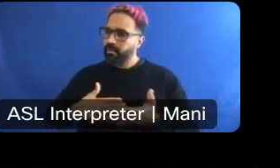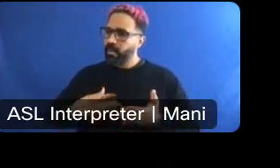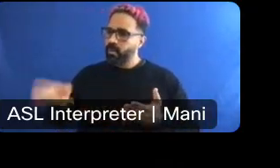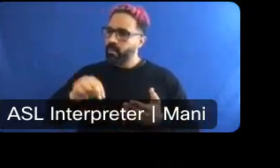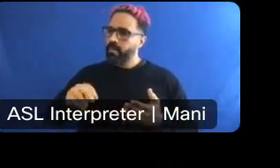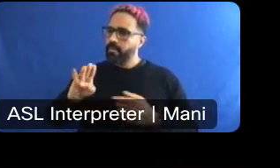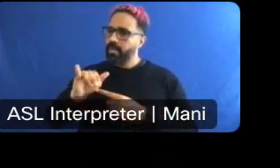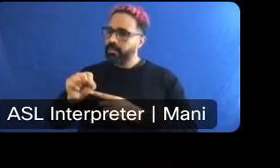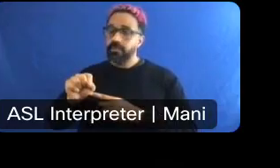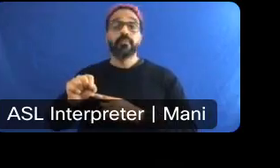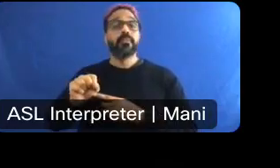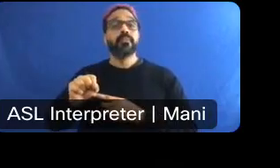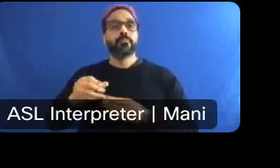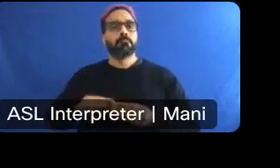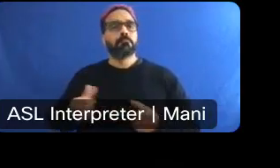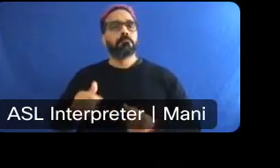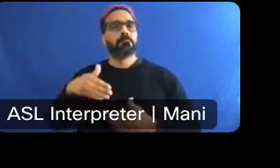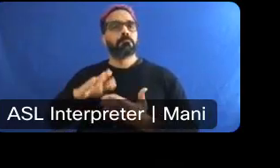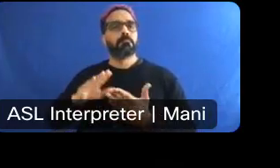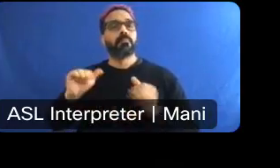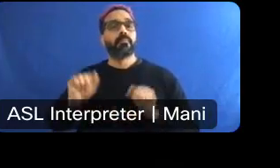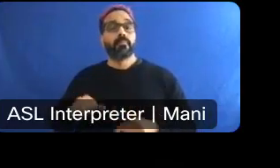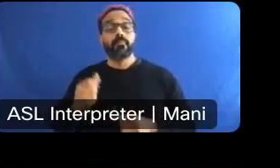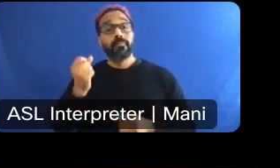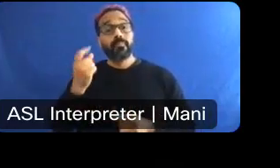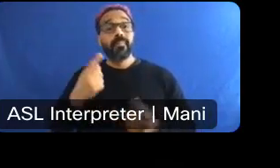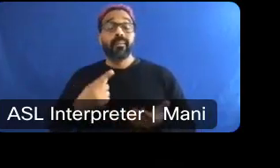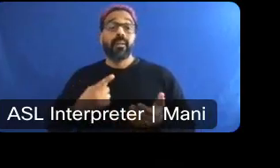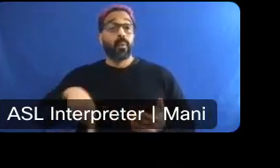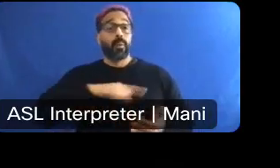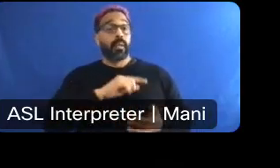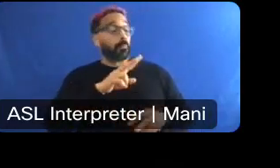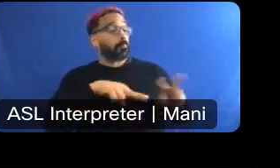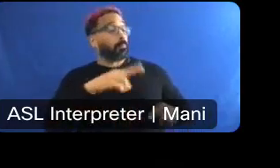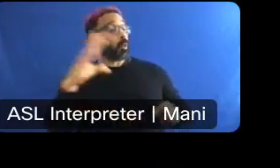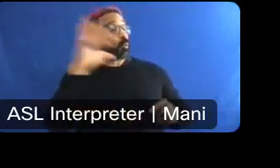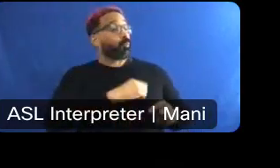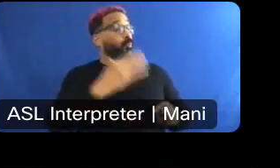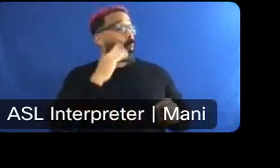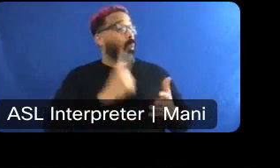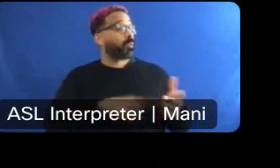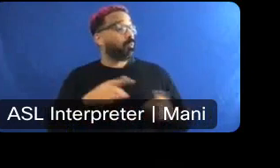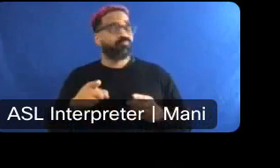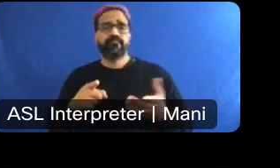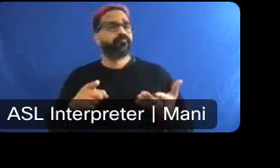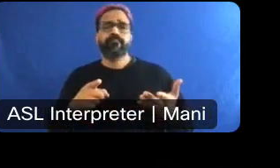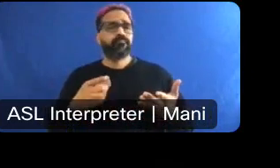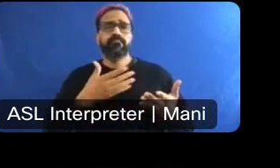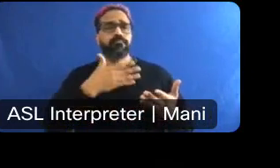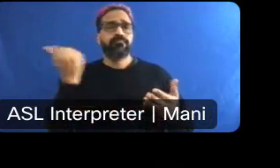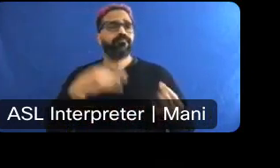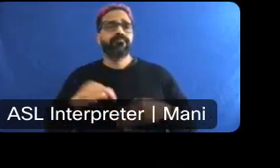And that's because we cannot always assume what is happening. We can always provide support through empathy and allowing survivors